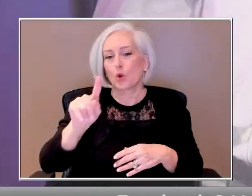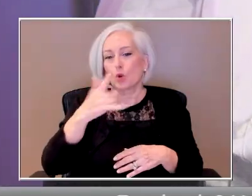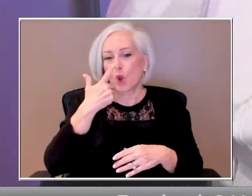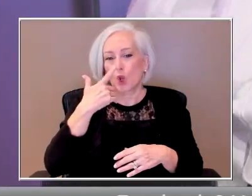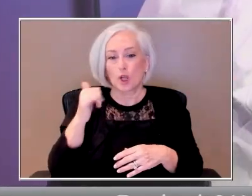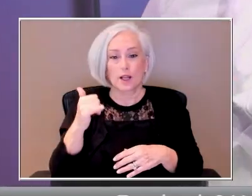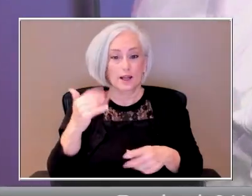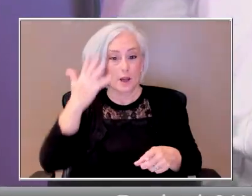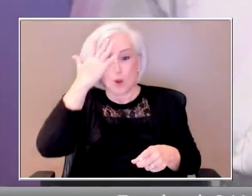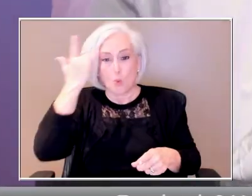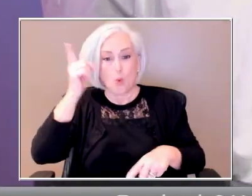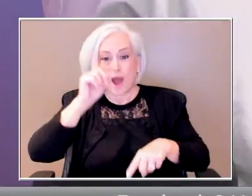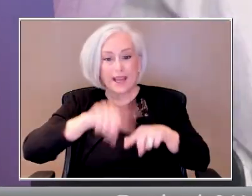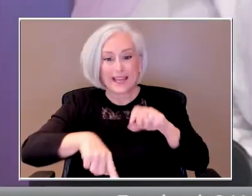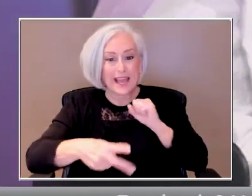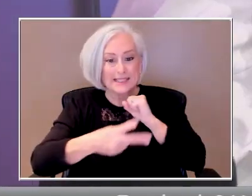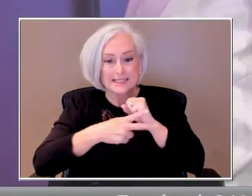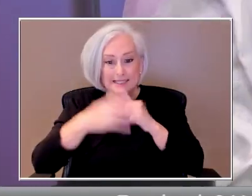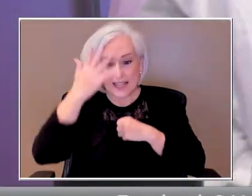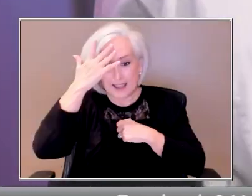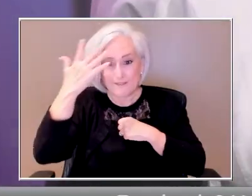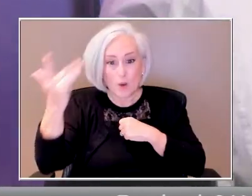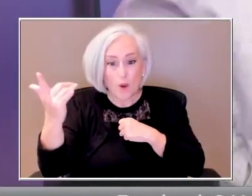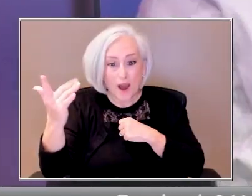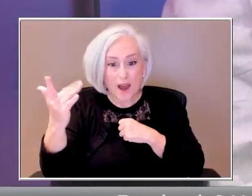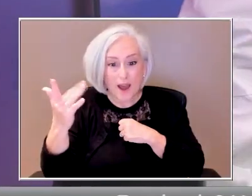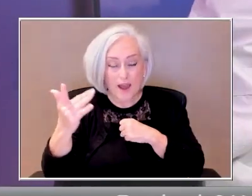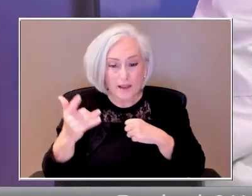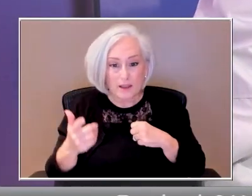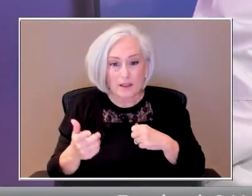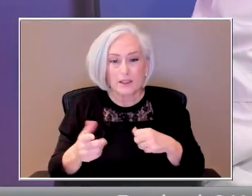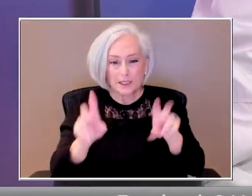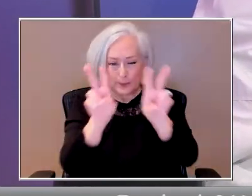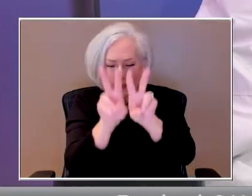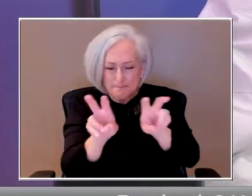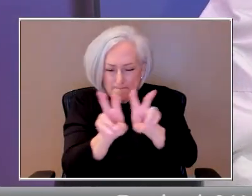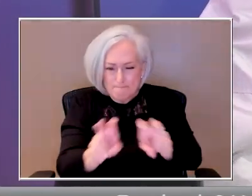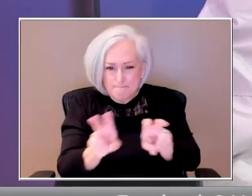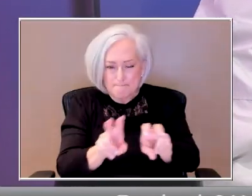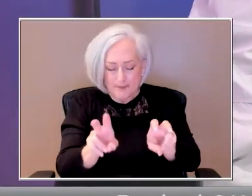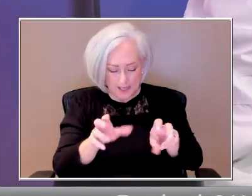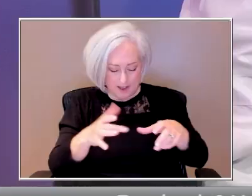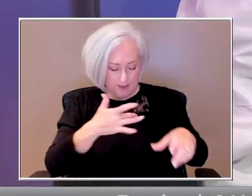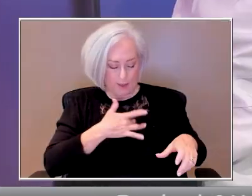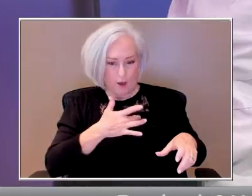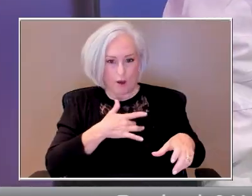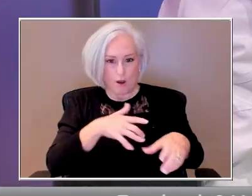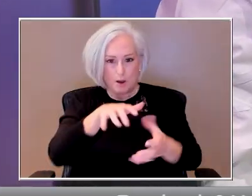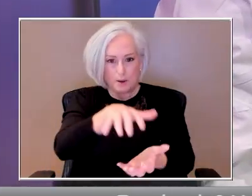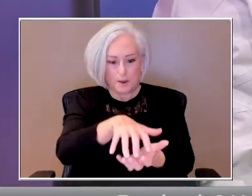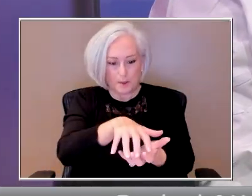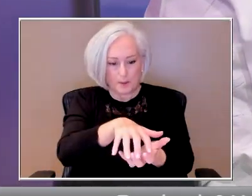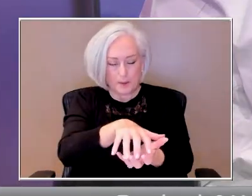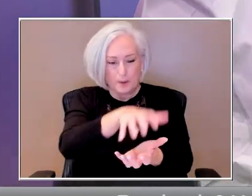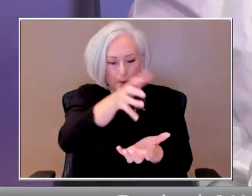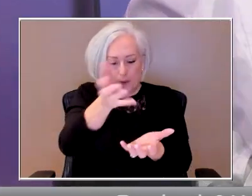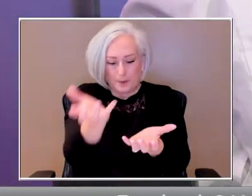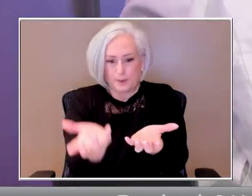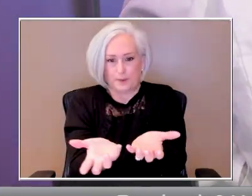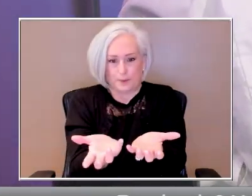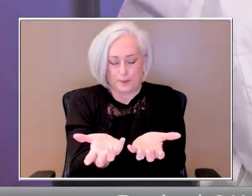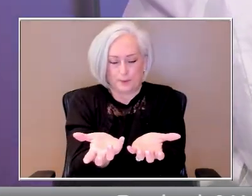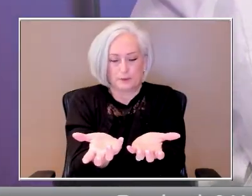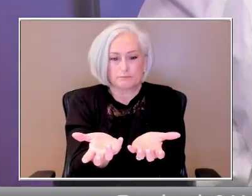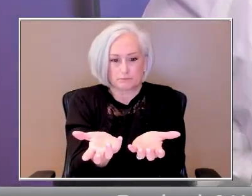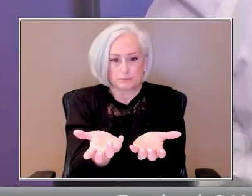So we took a long time dissecting this free, and you can see this is his aortic root deconstructed and opened up. Do you need a